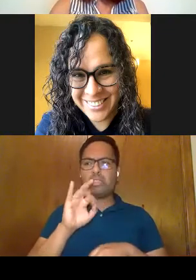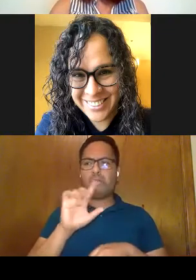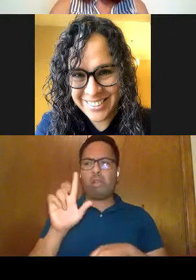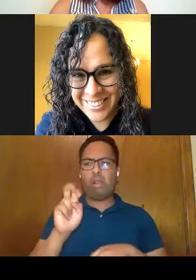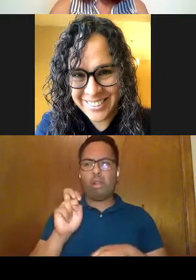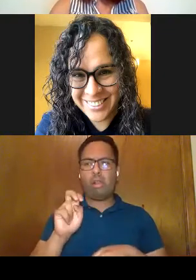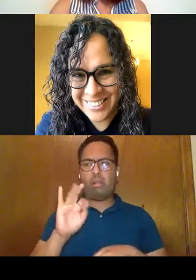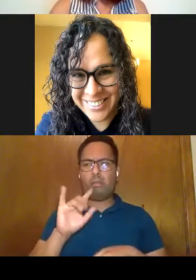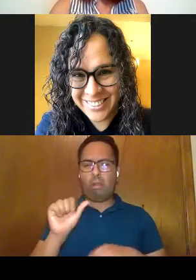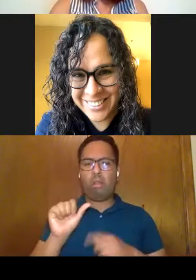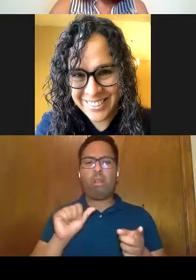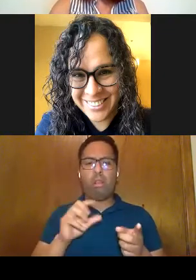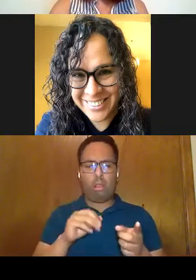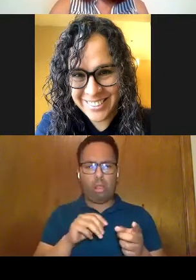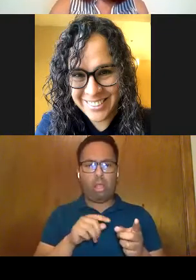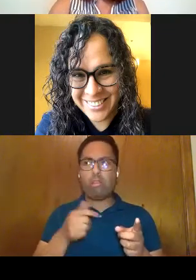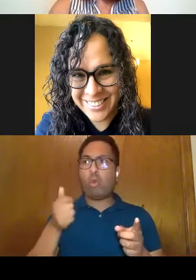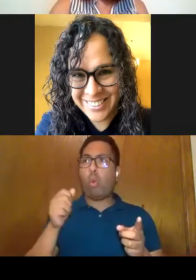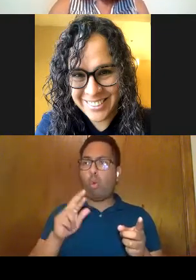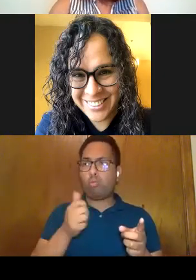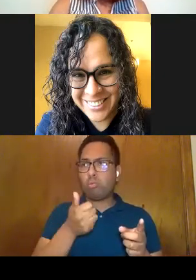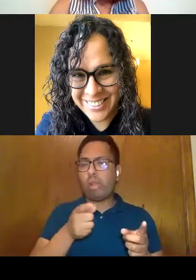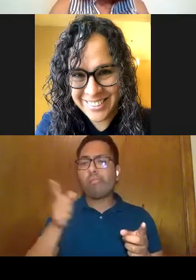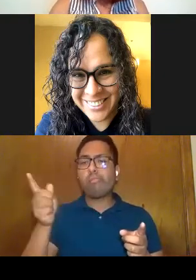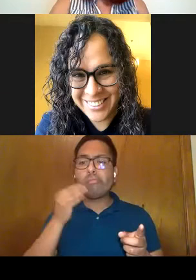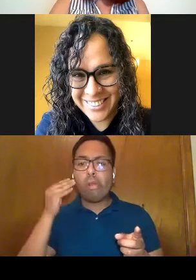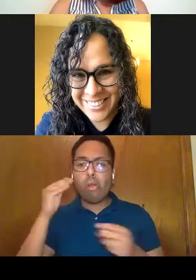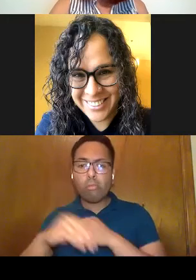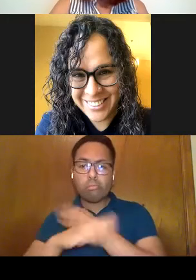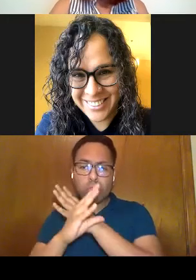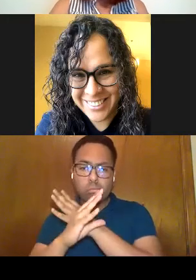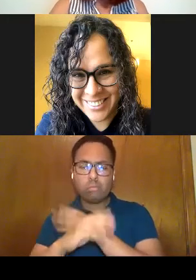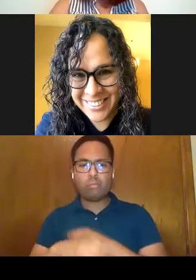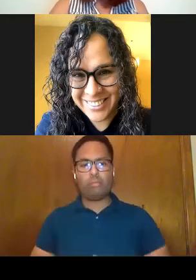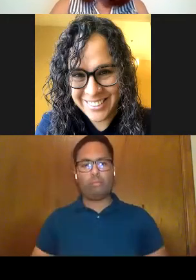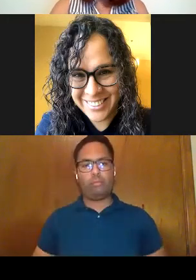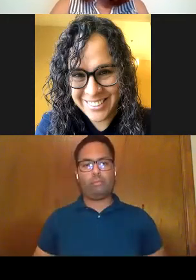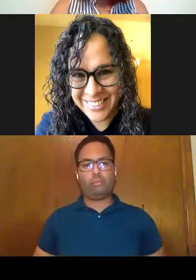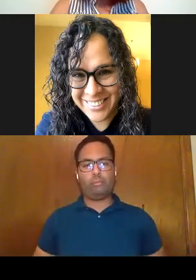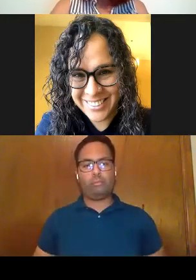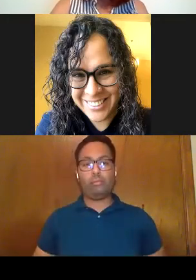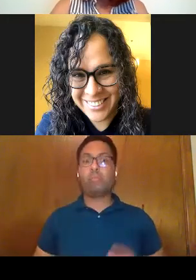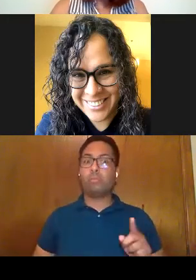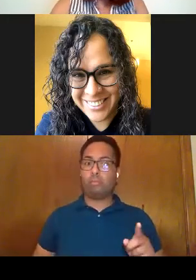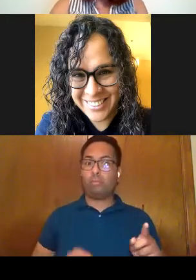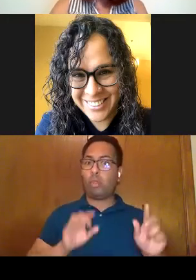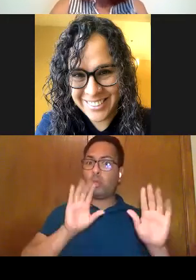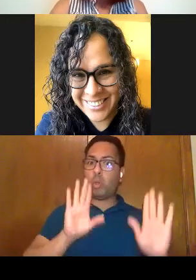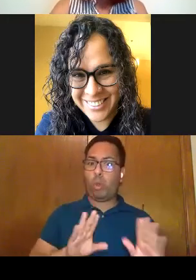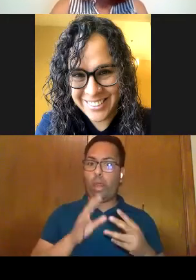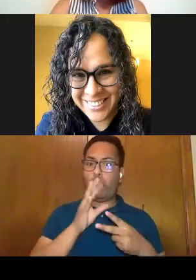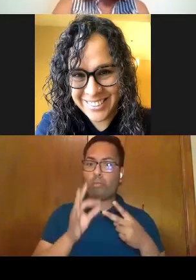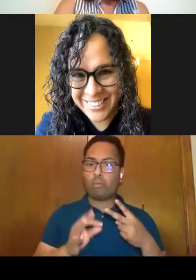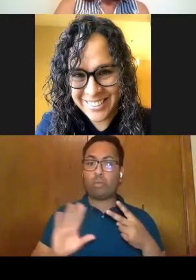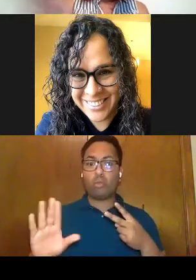from the comfort of their own home. Some of the services that are currently Okay. That's a great option. If your provider offers